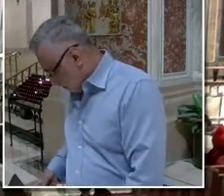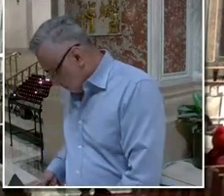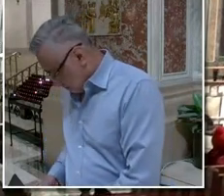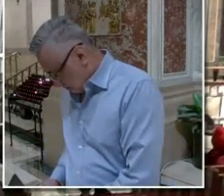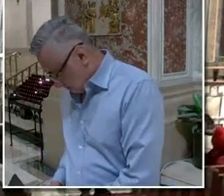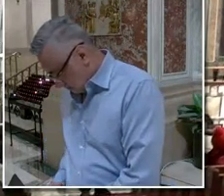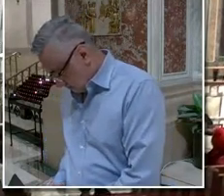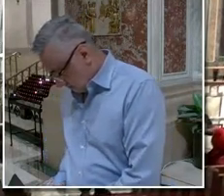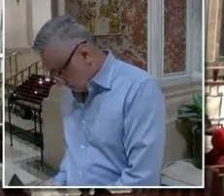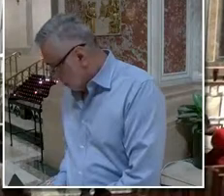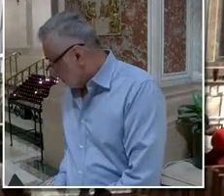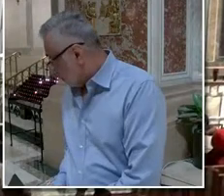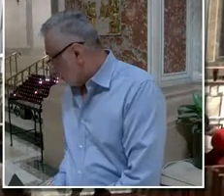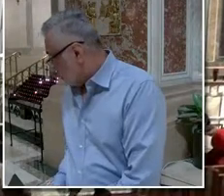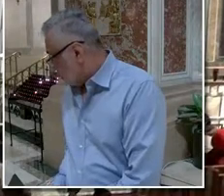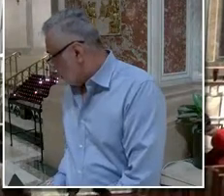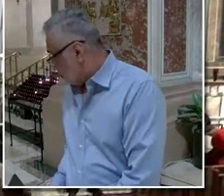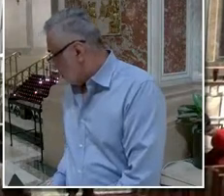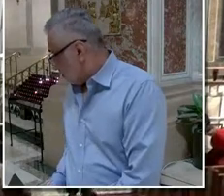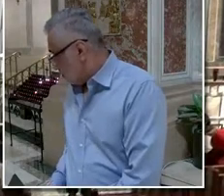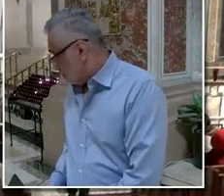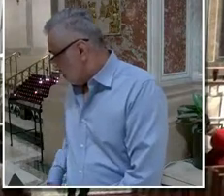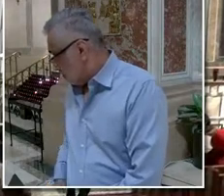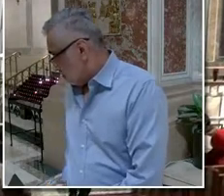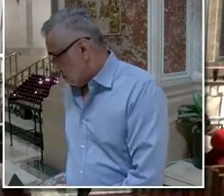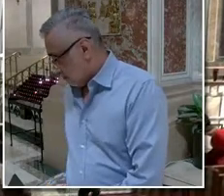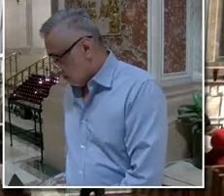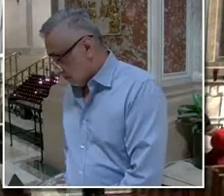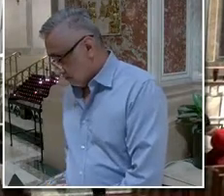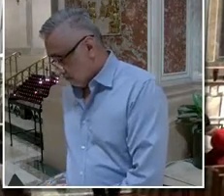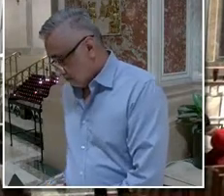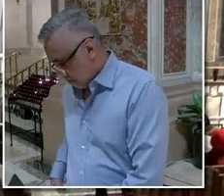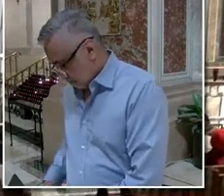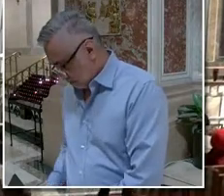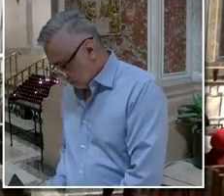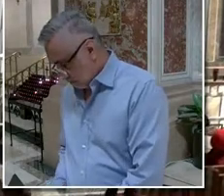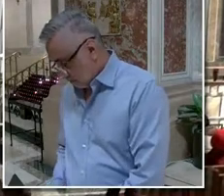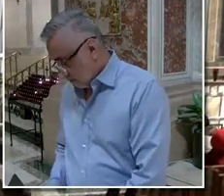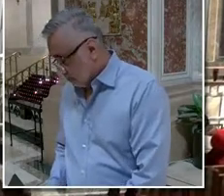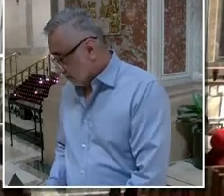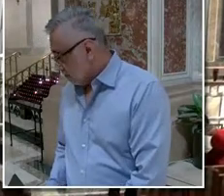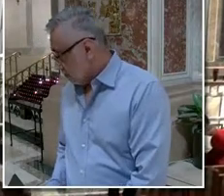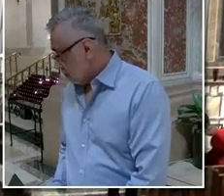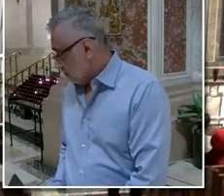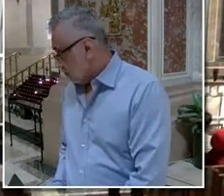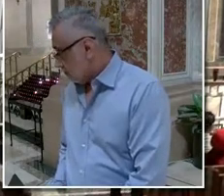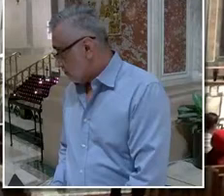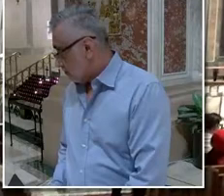Thank you.